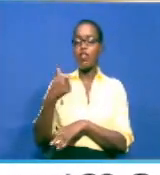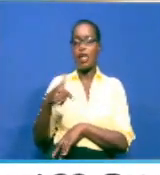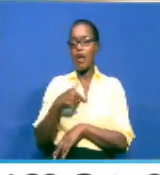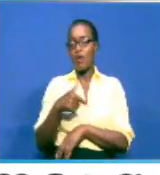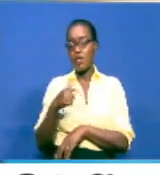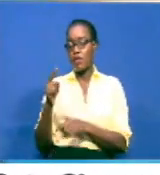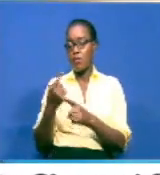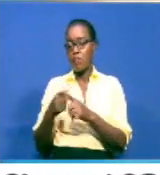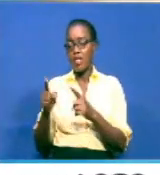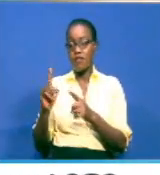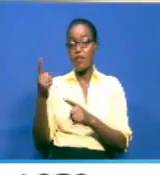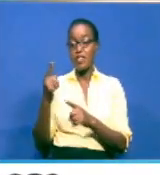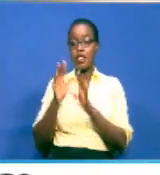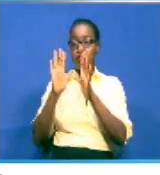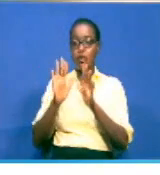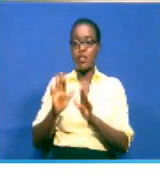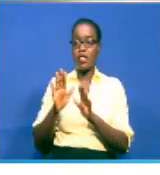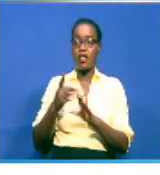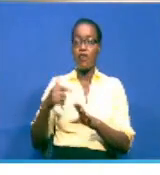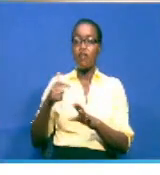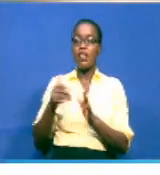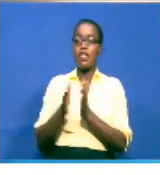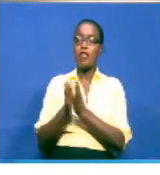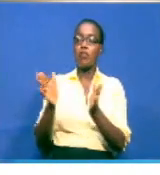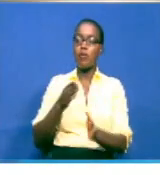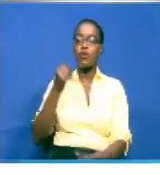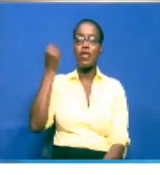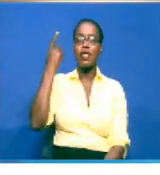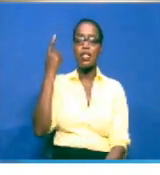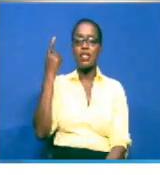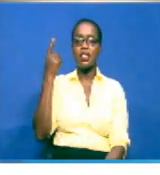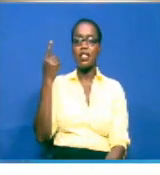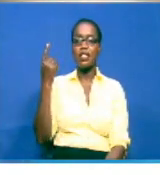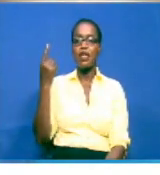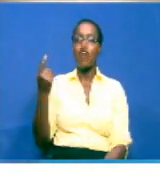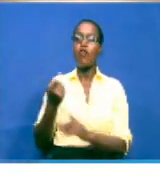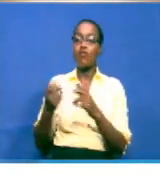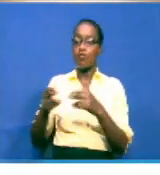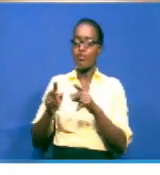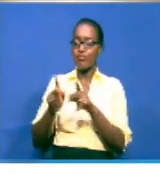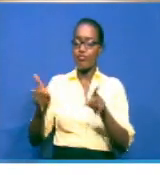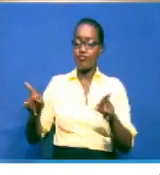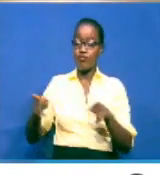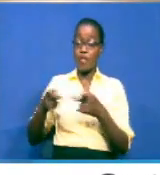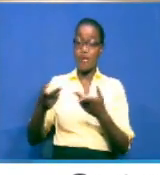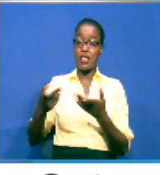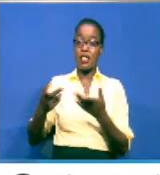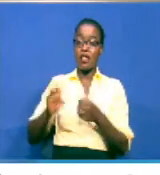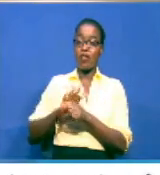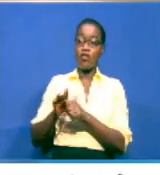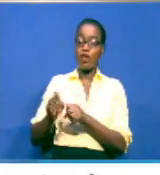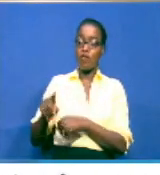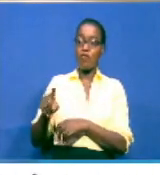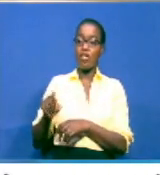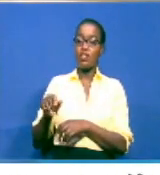all, it will be important for us and the general public to understand, arising from surfaces, that COVID-19 virus